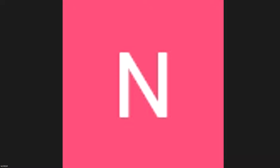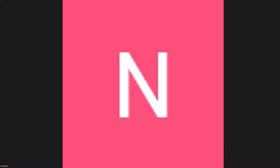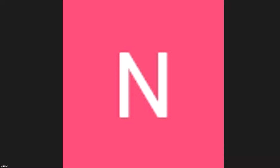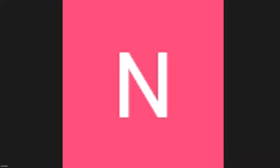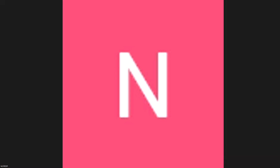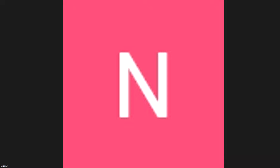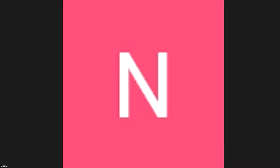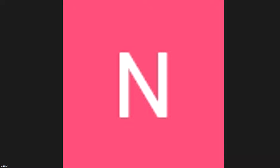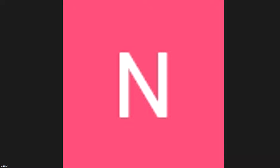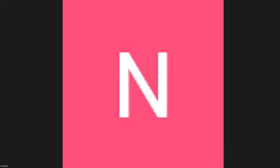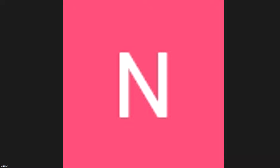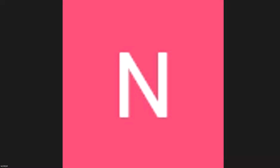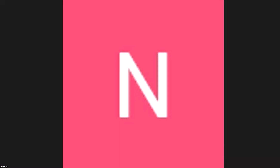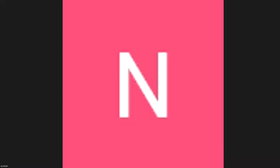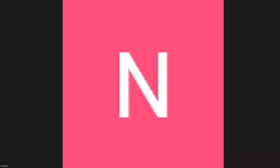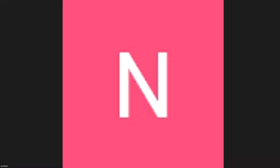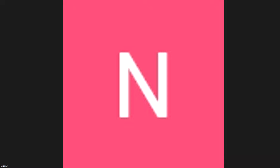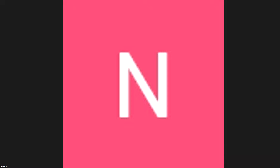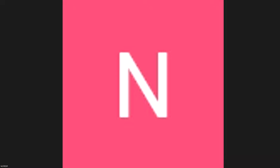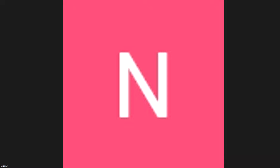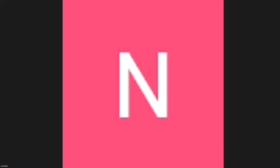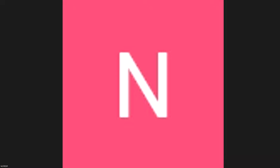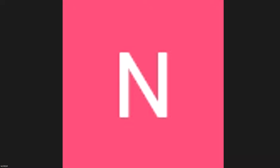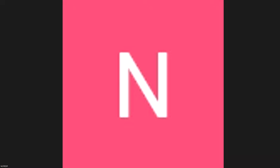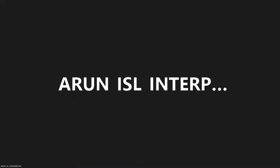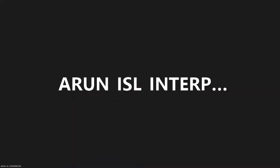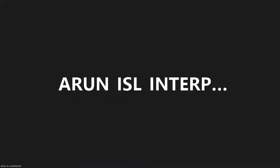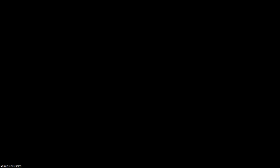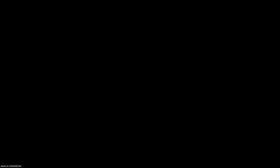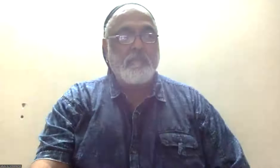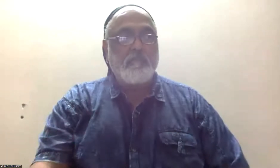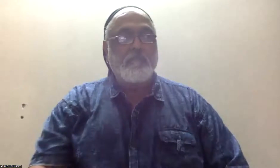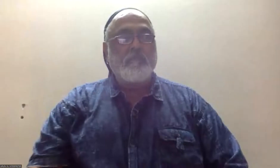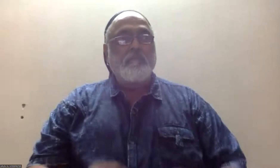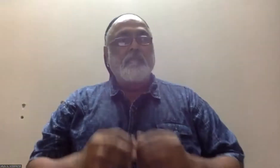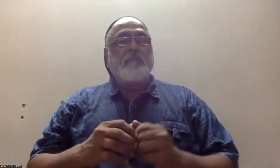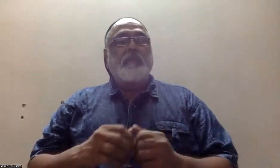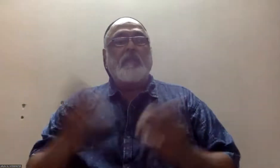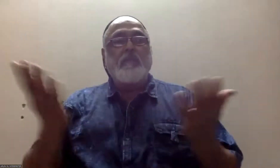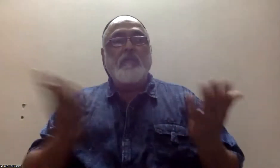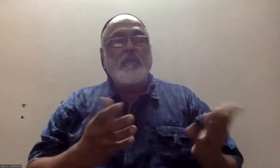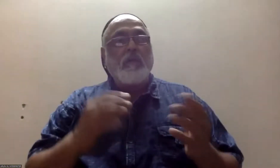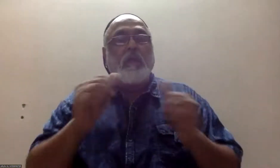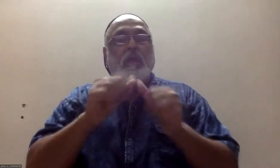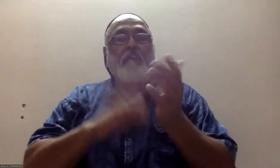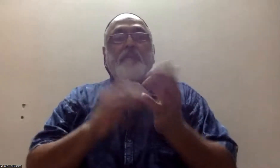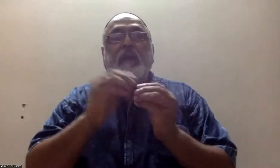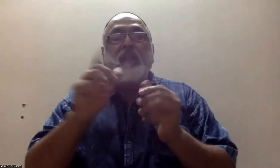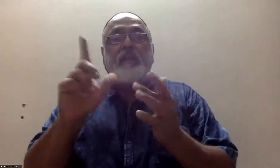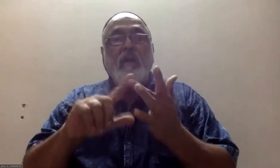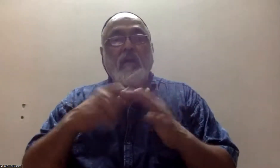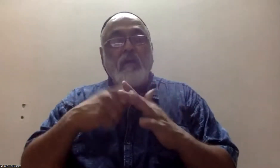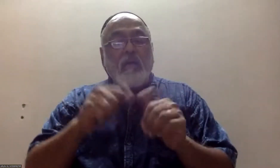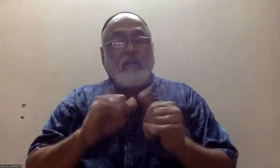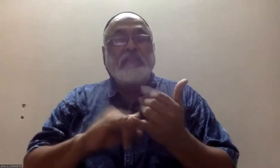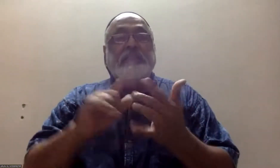of the participants, I would like to introduce our esteemed resource person. Ms. Amvalika Senapati is a